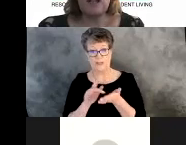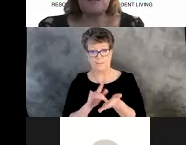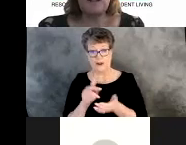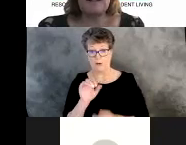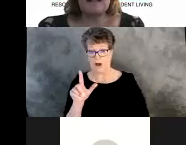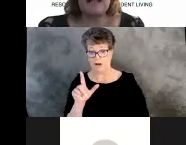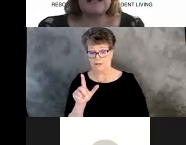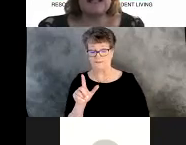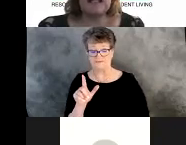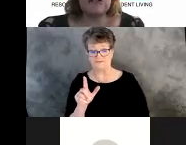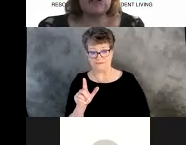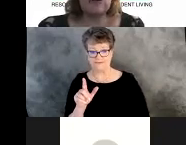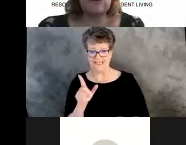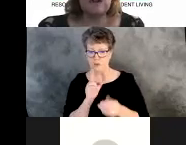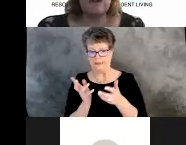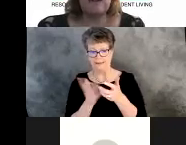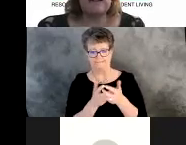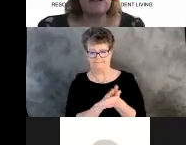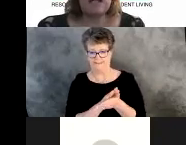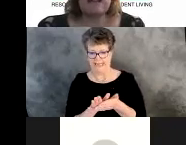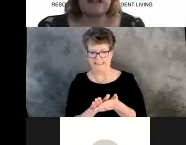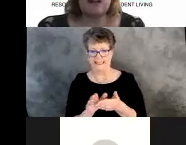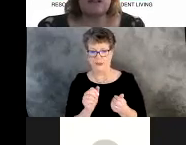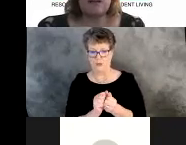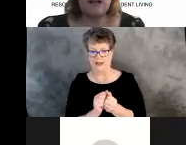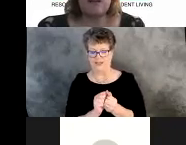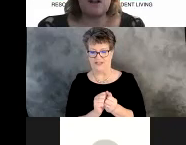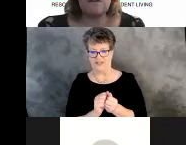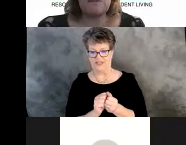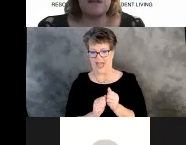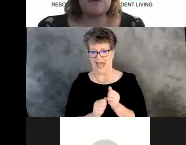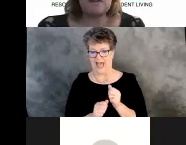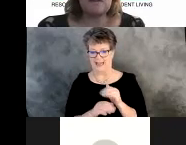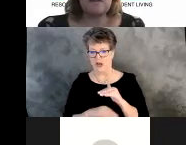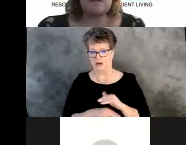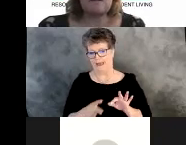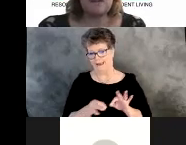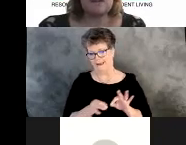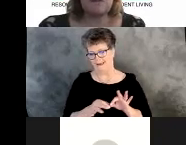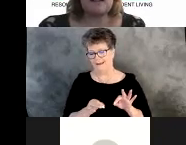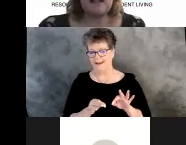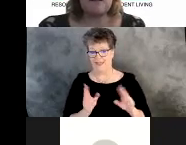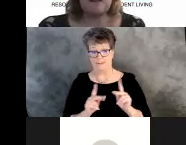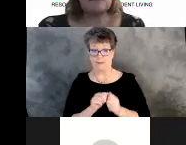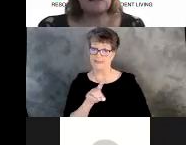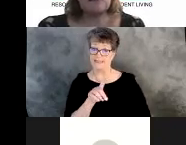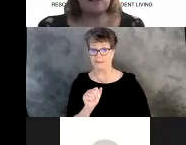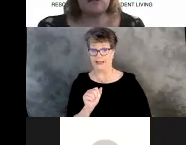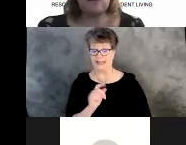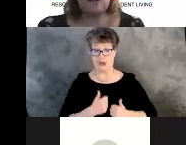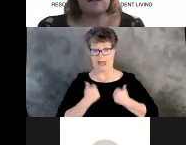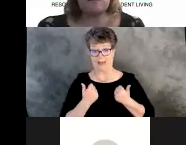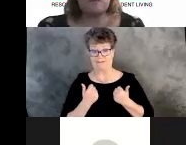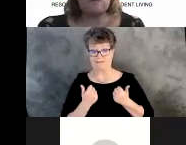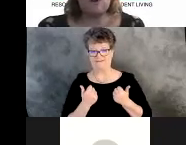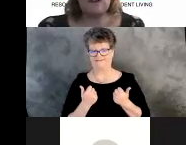actually plays nicely into that subtext I talked about of people's with disabilities lives being considered,